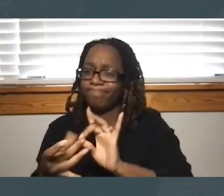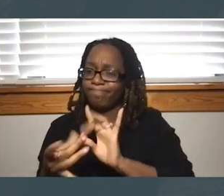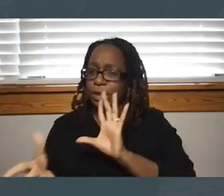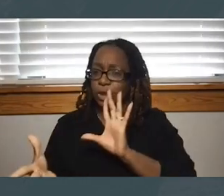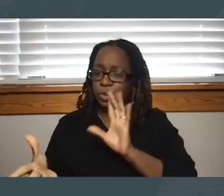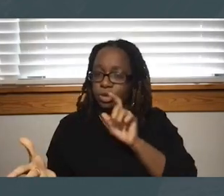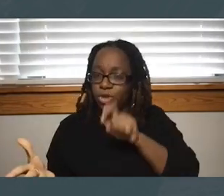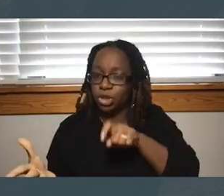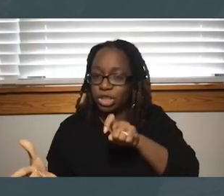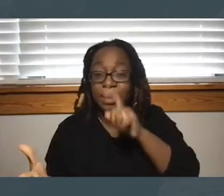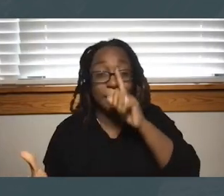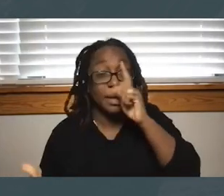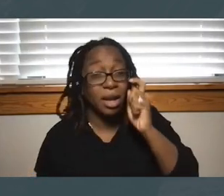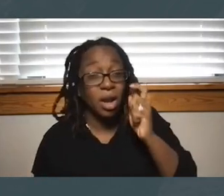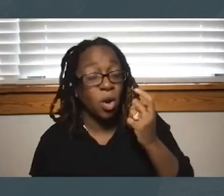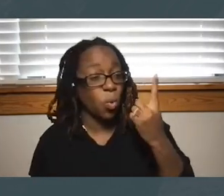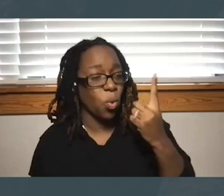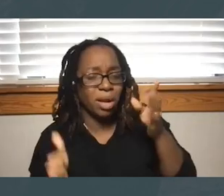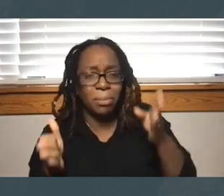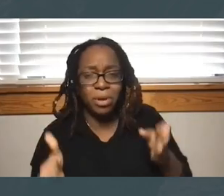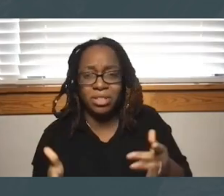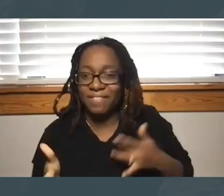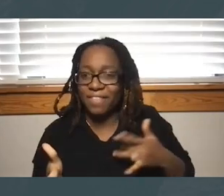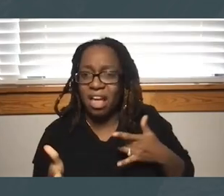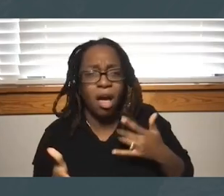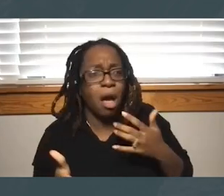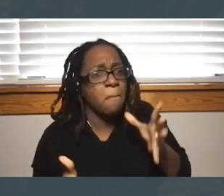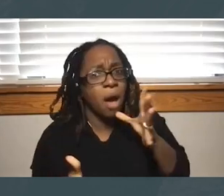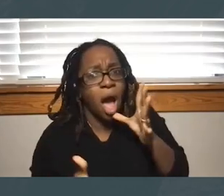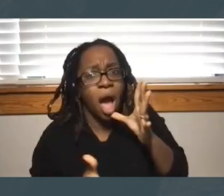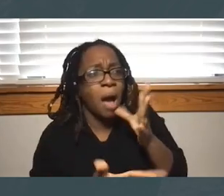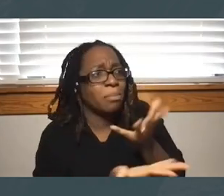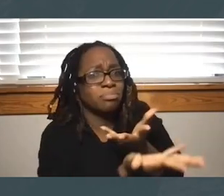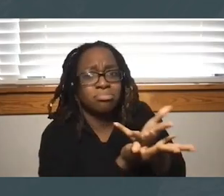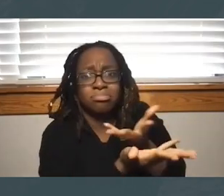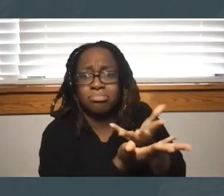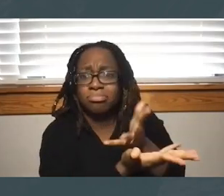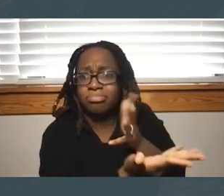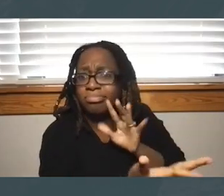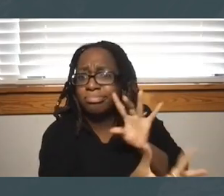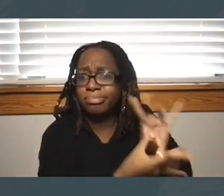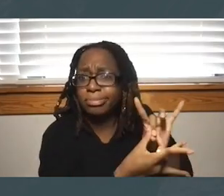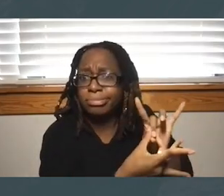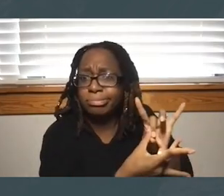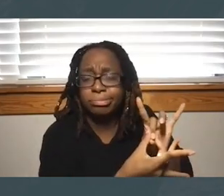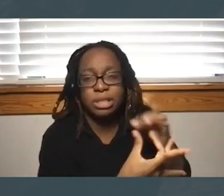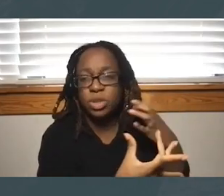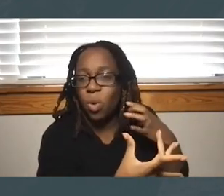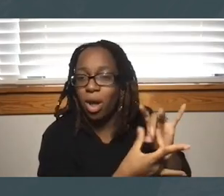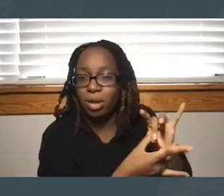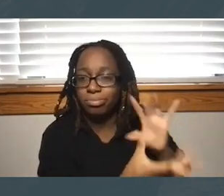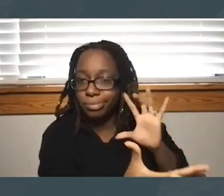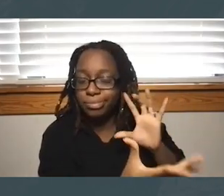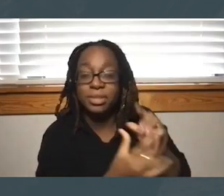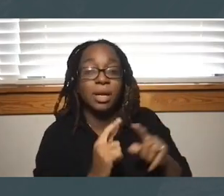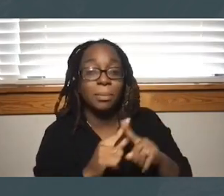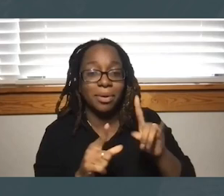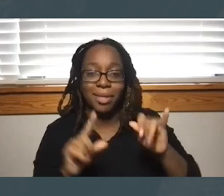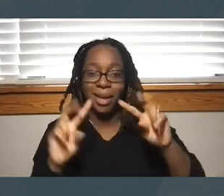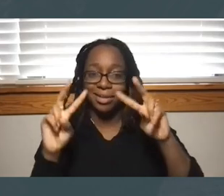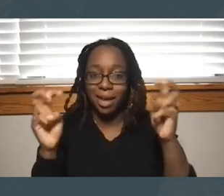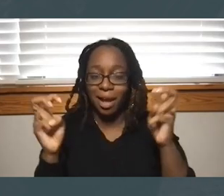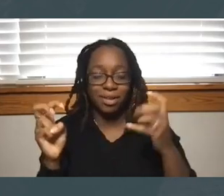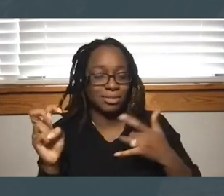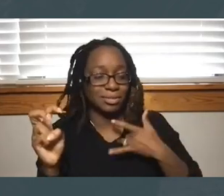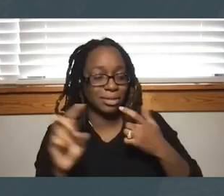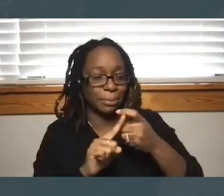to lose mother, mm-hmm. right? And in fact, that title, which is borrowed from, you know,